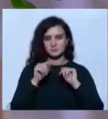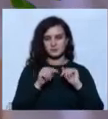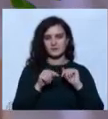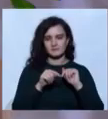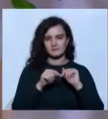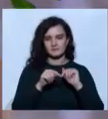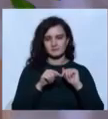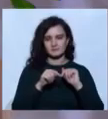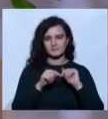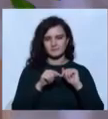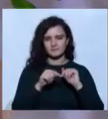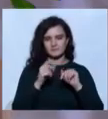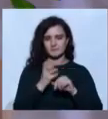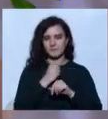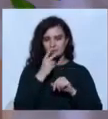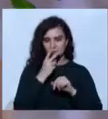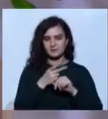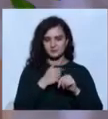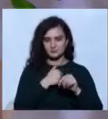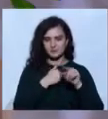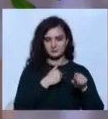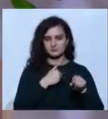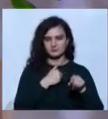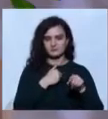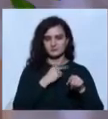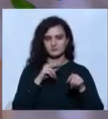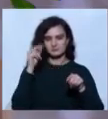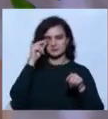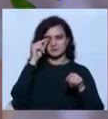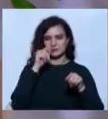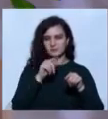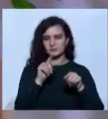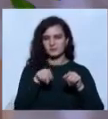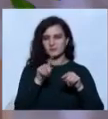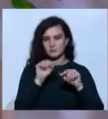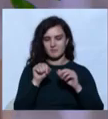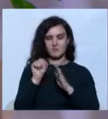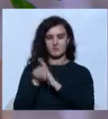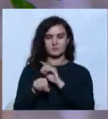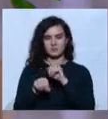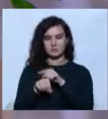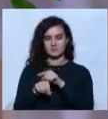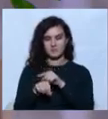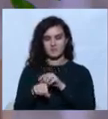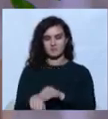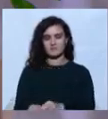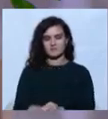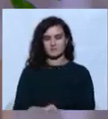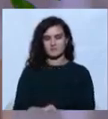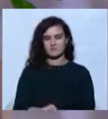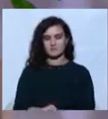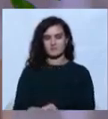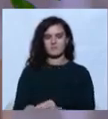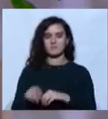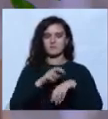mutiny after finding the treasure. He also learns that they are going to kill himself, Dr.